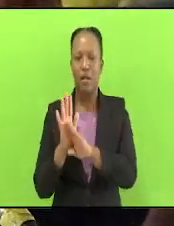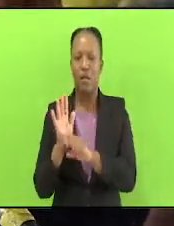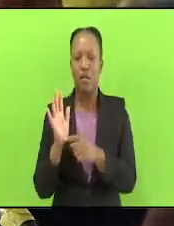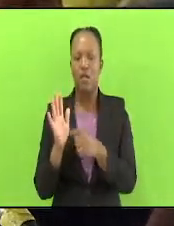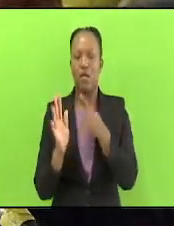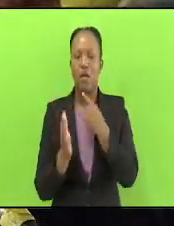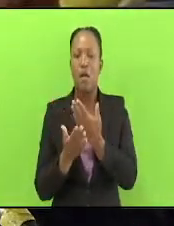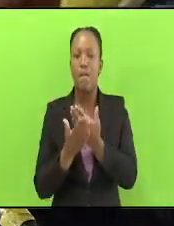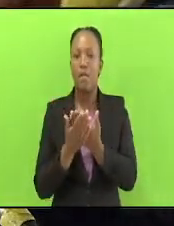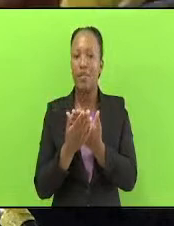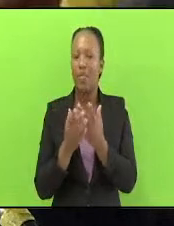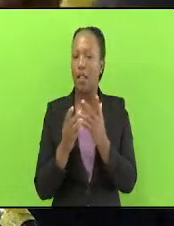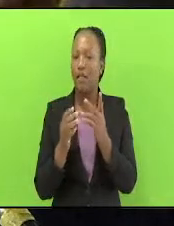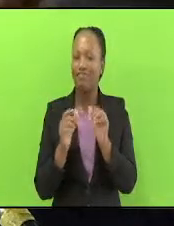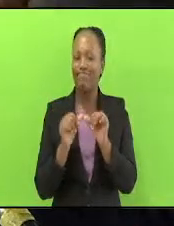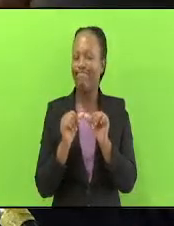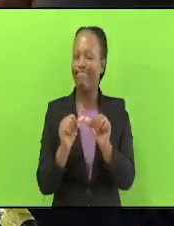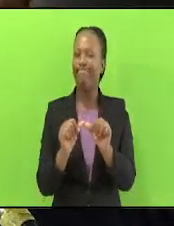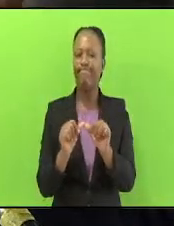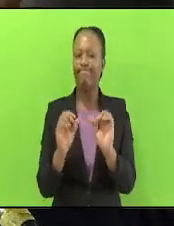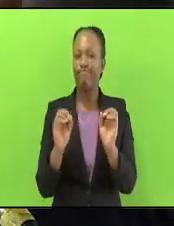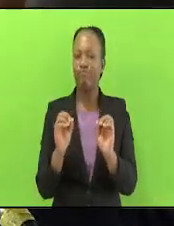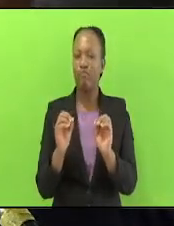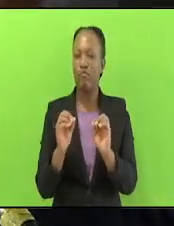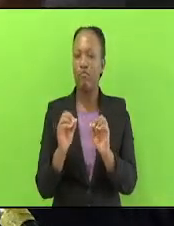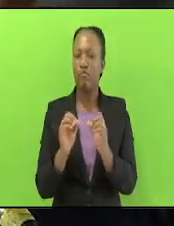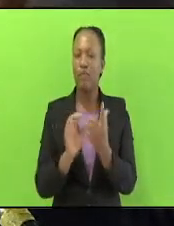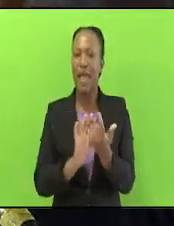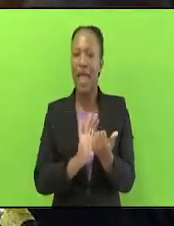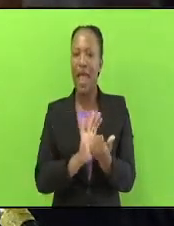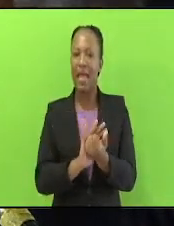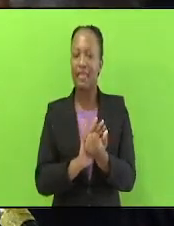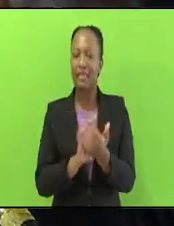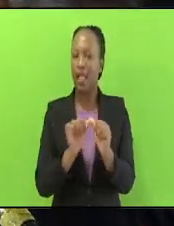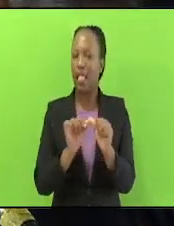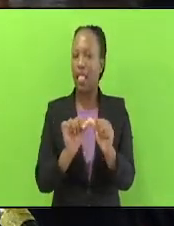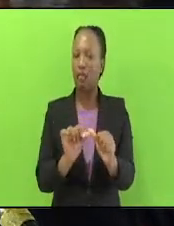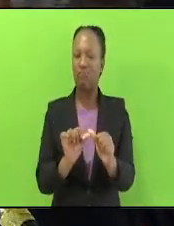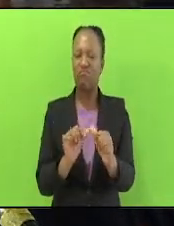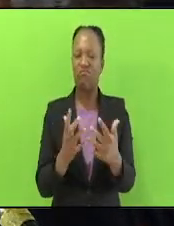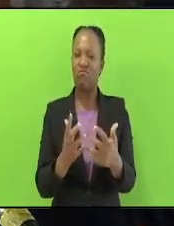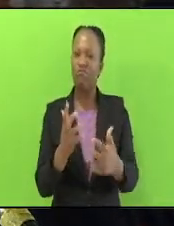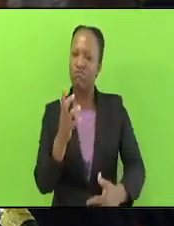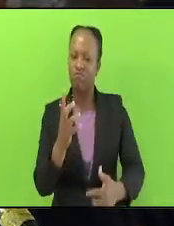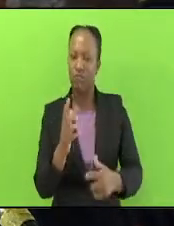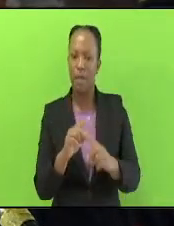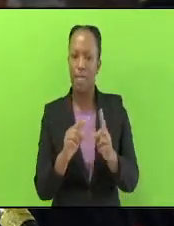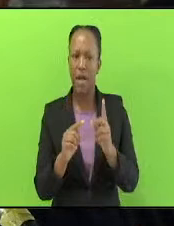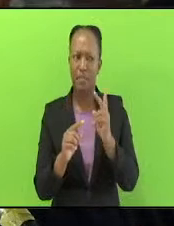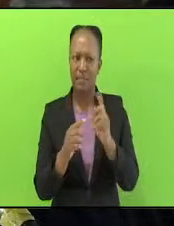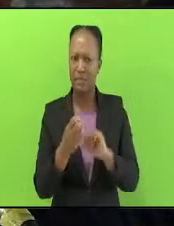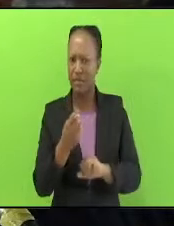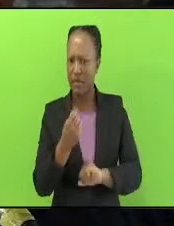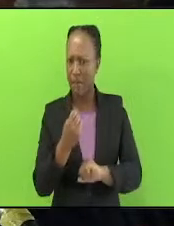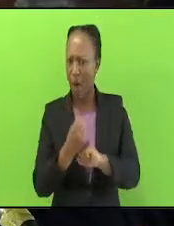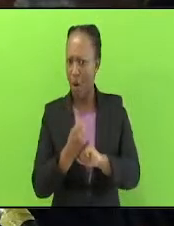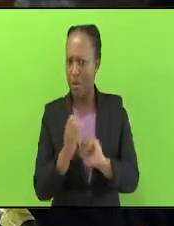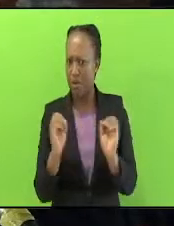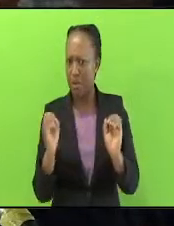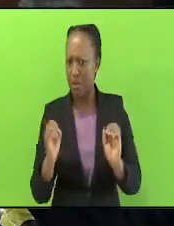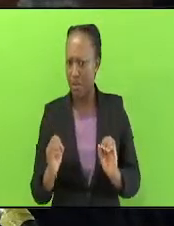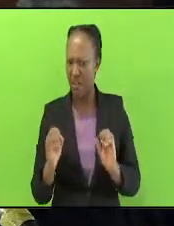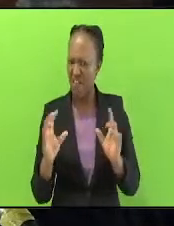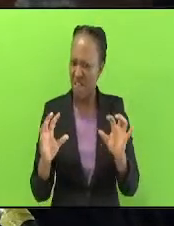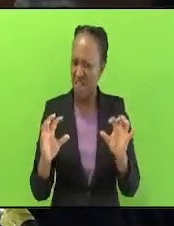at possible inconsistencies between the acts, but I do not see where it supports or enforces where there